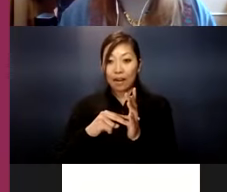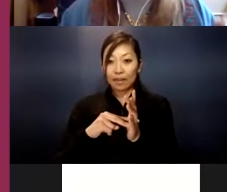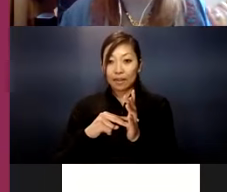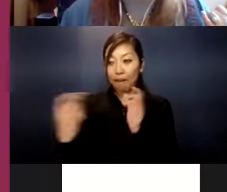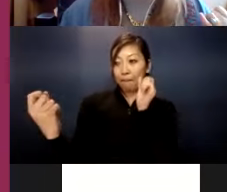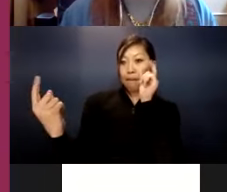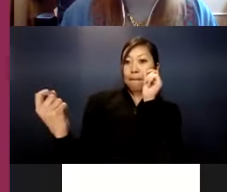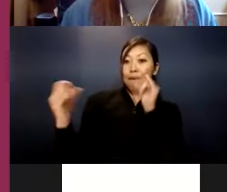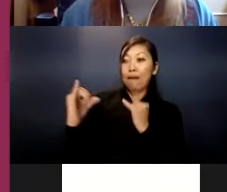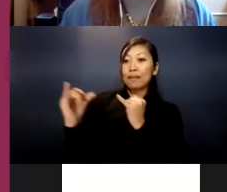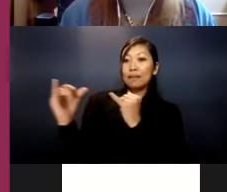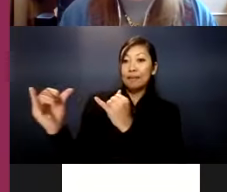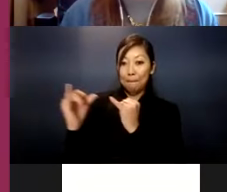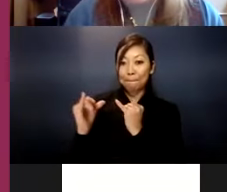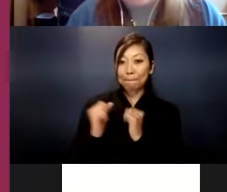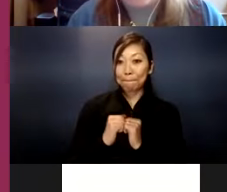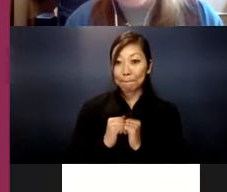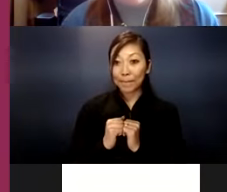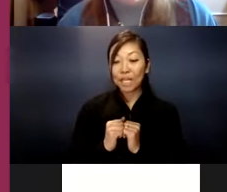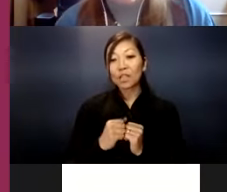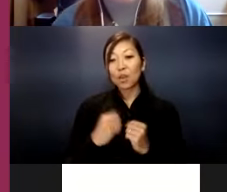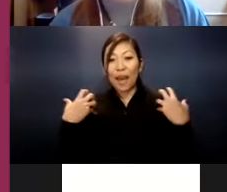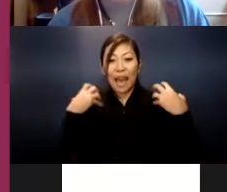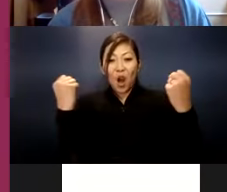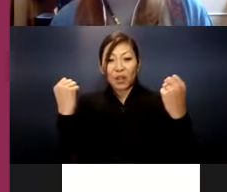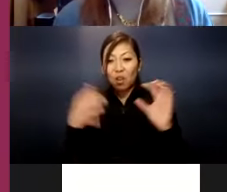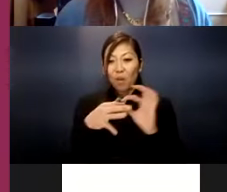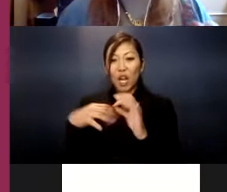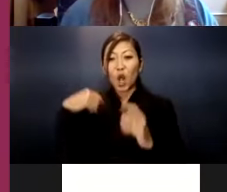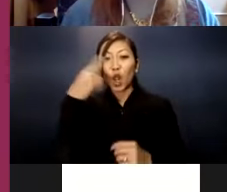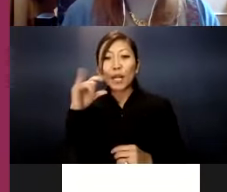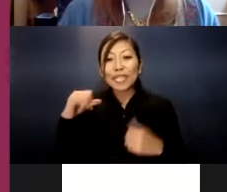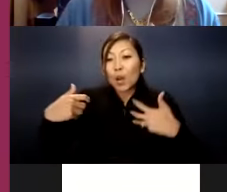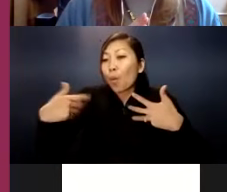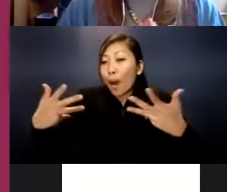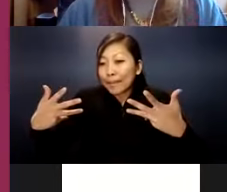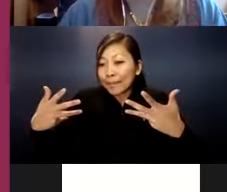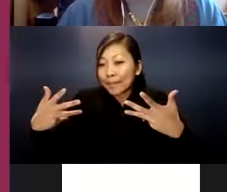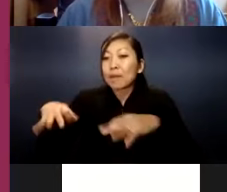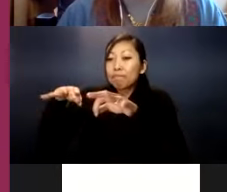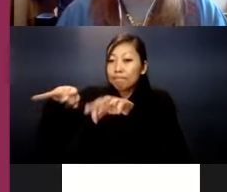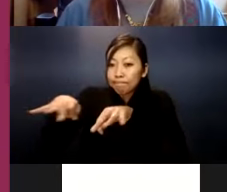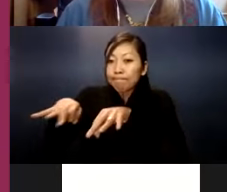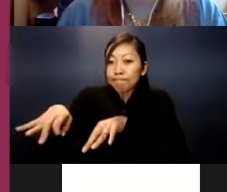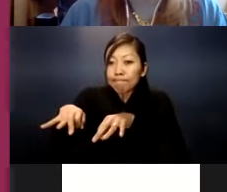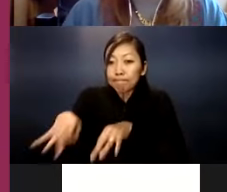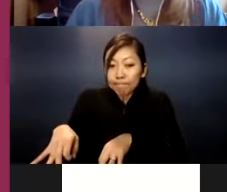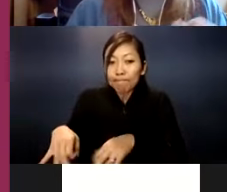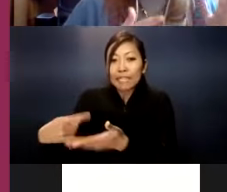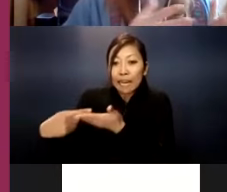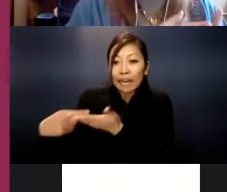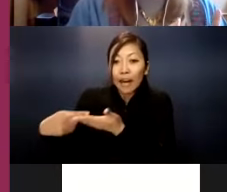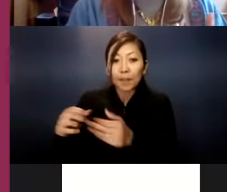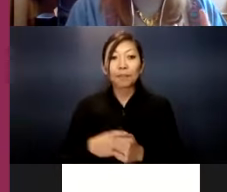with understands what goes into a healthy relationship for them, understands like what's the spectrum of